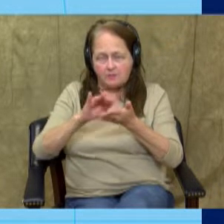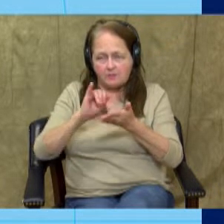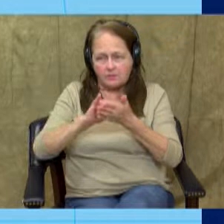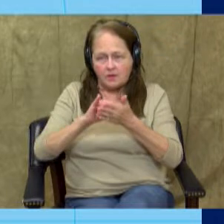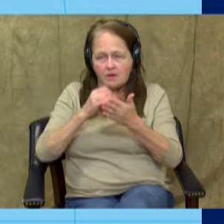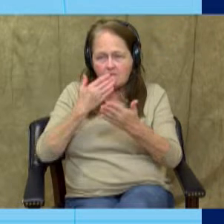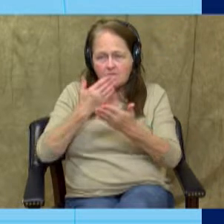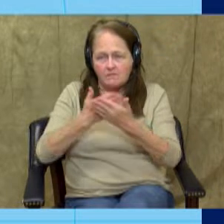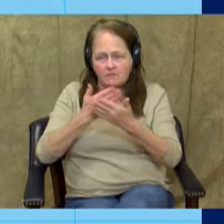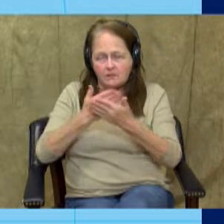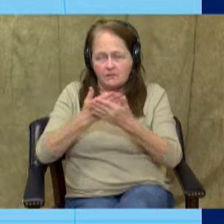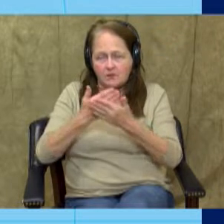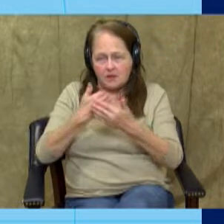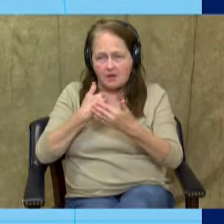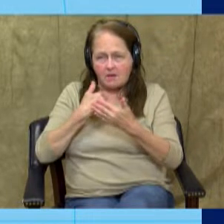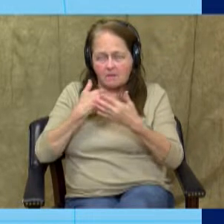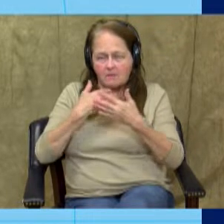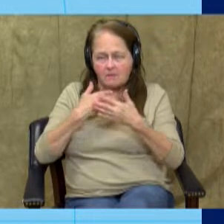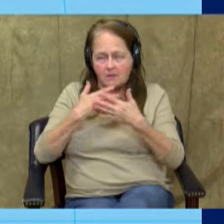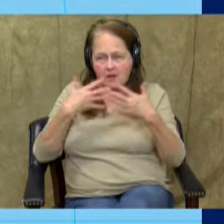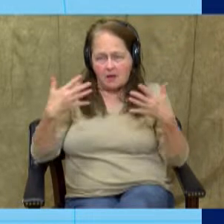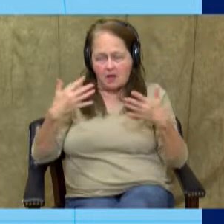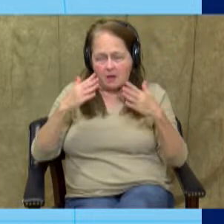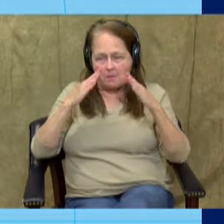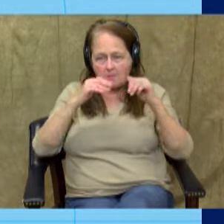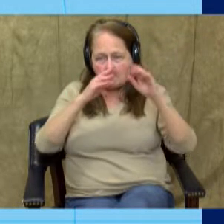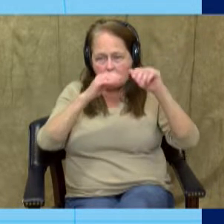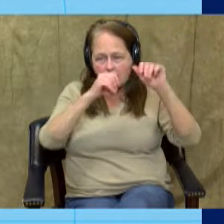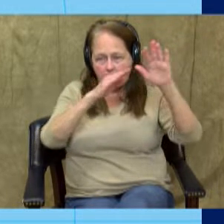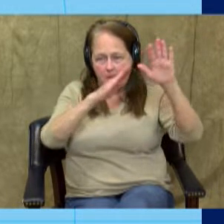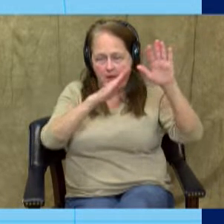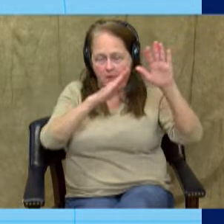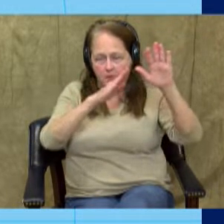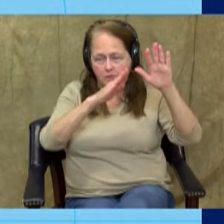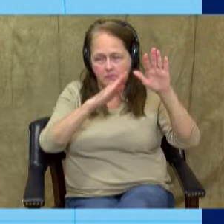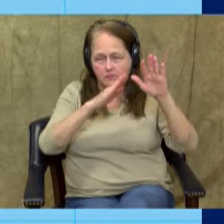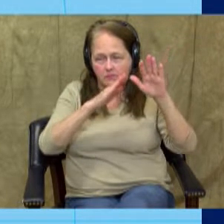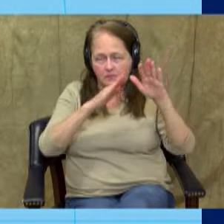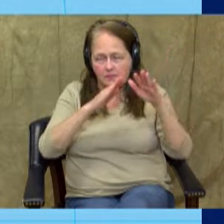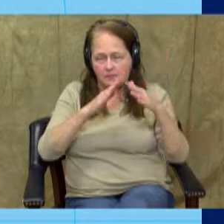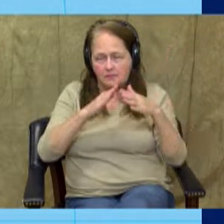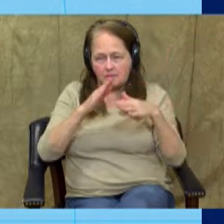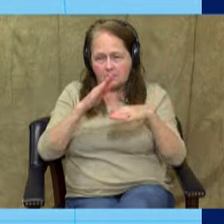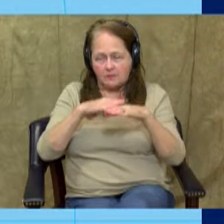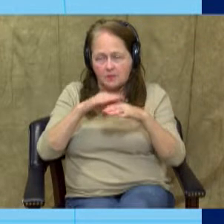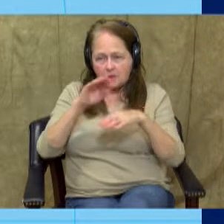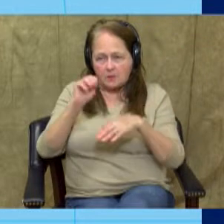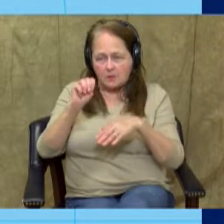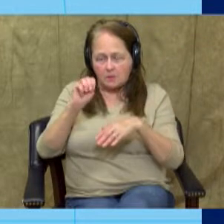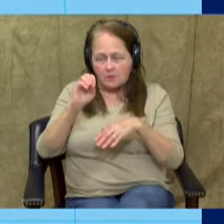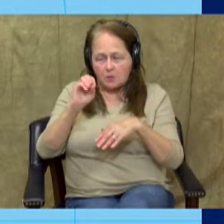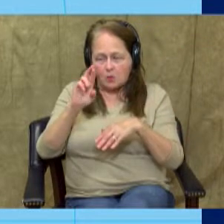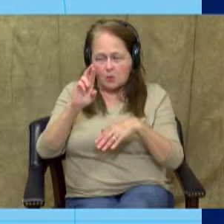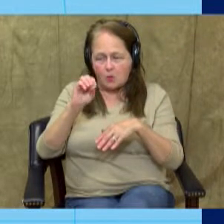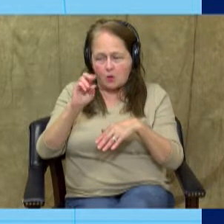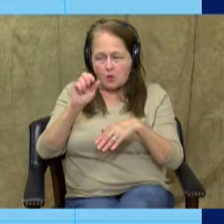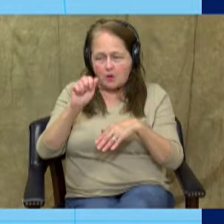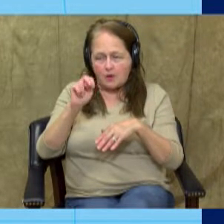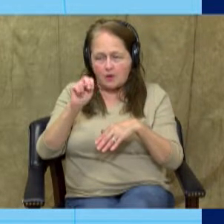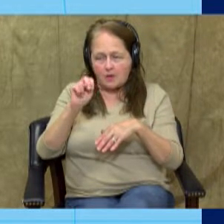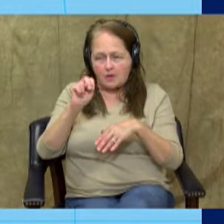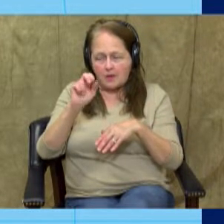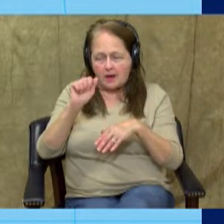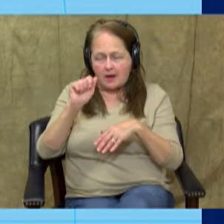this area has quite a bit of mountain ranges. So let's look at our mountain ranges. Along the Moroccan and Algerian coast, you have the